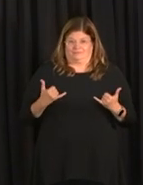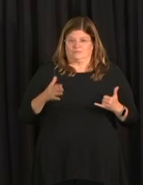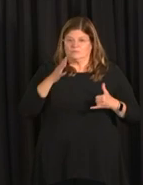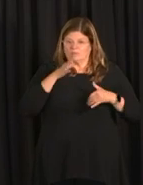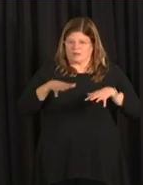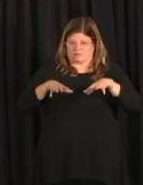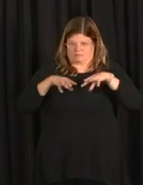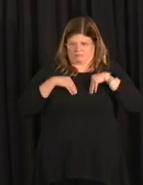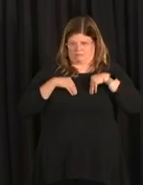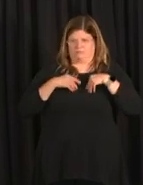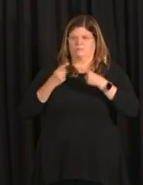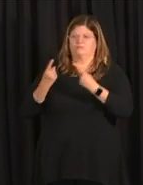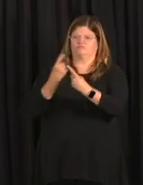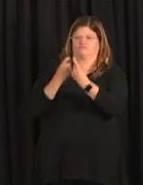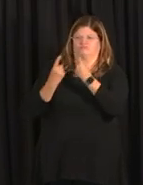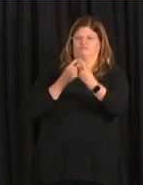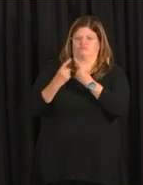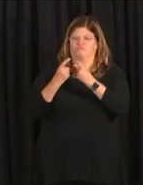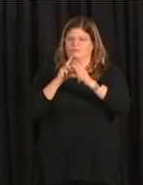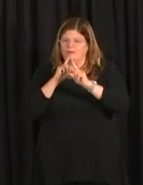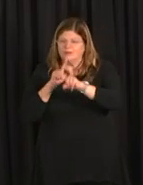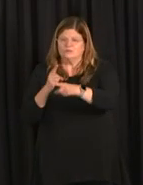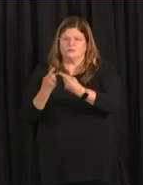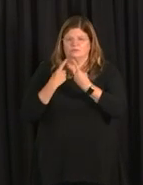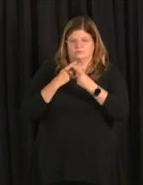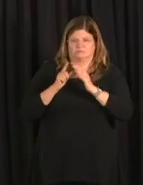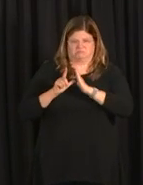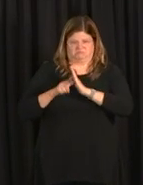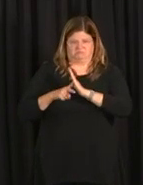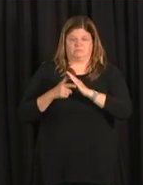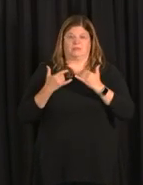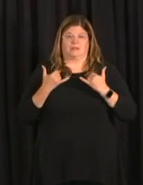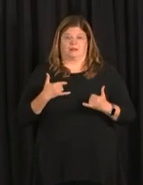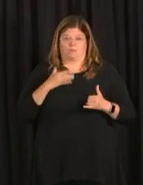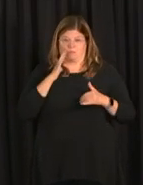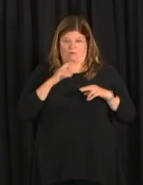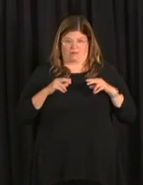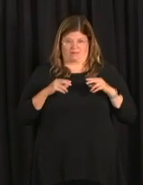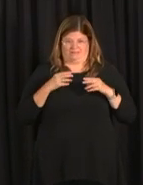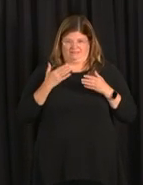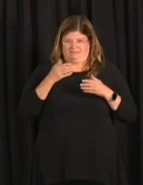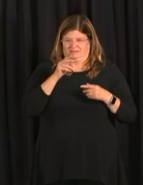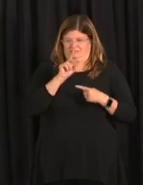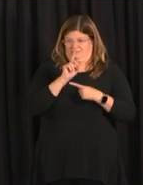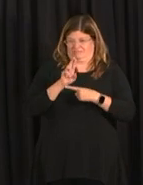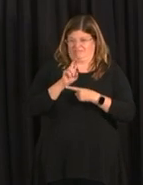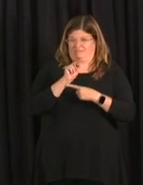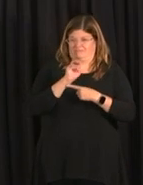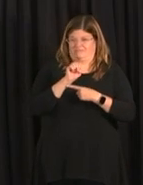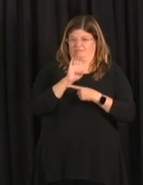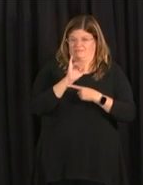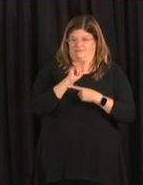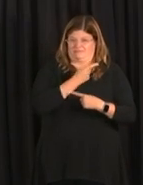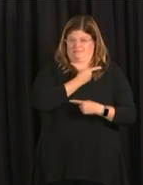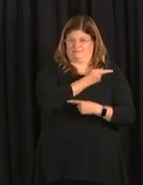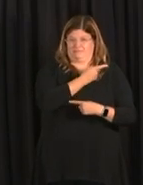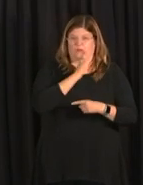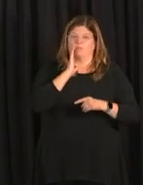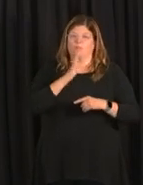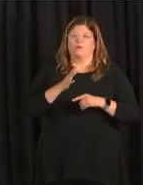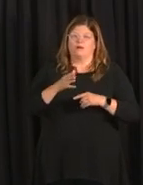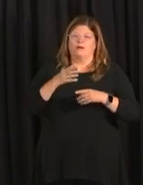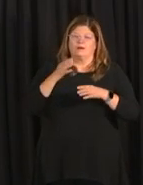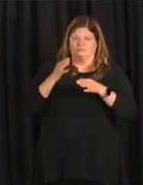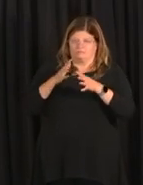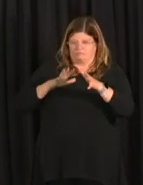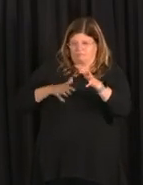Dr. Nesbitt and I and members of my team will provide a situational update and then take questions. Chairman